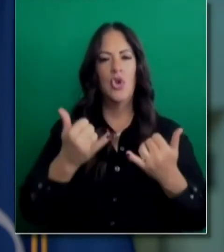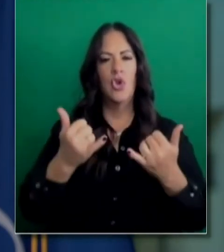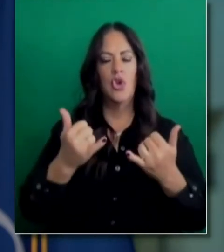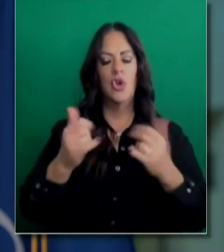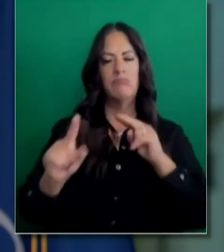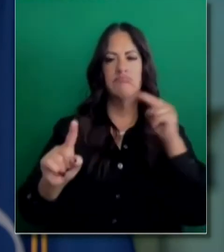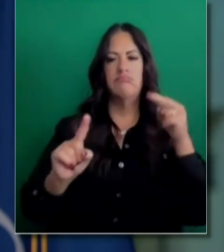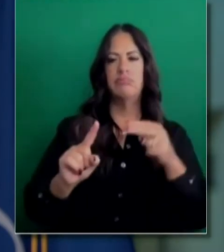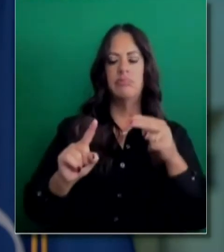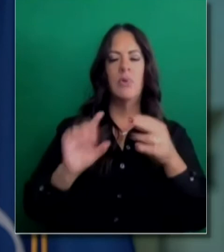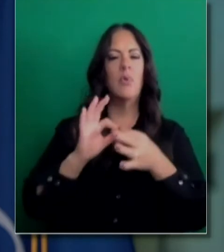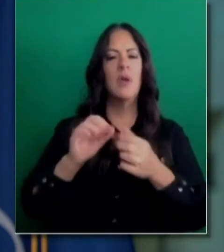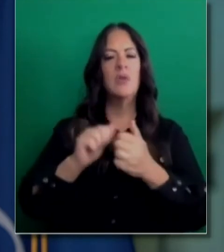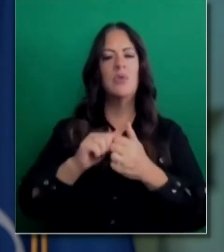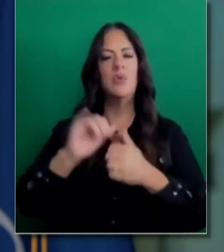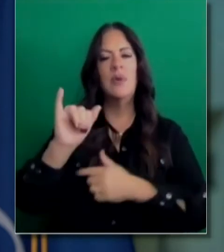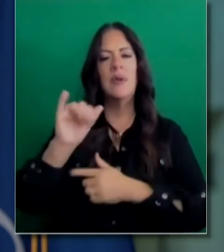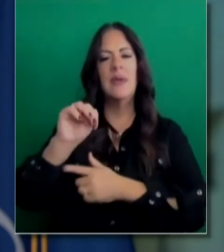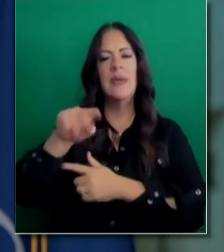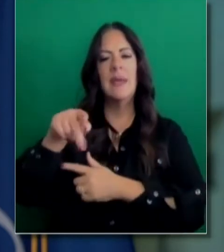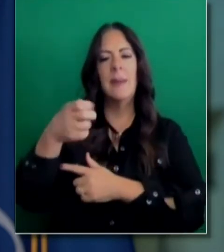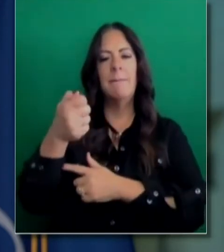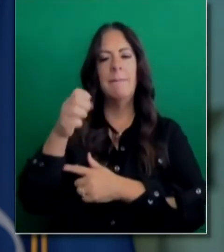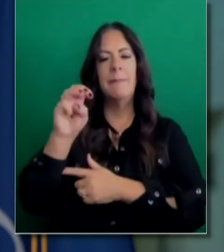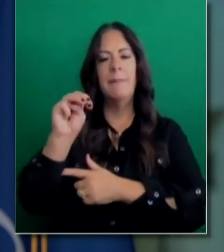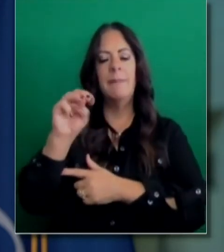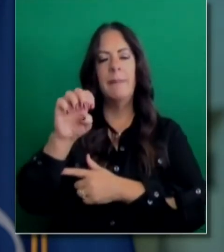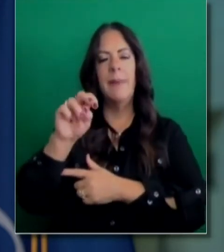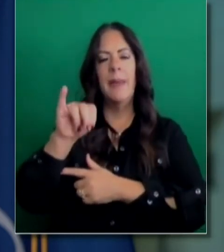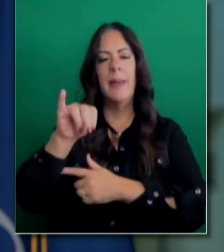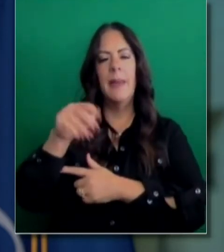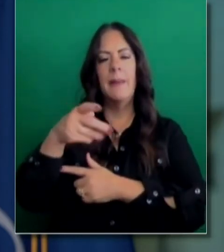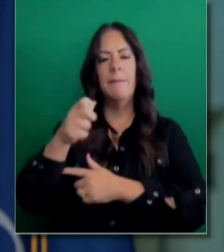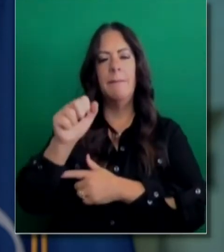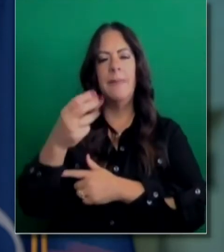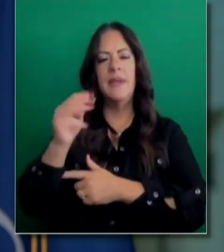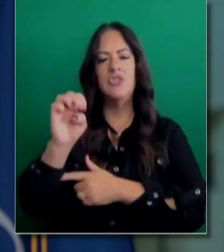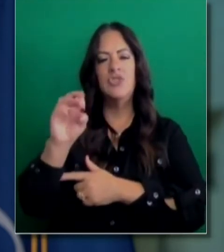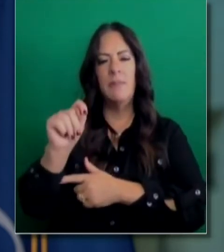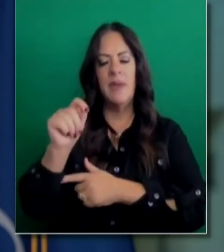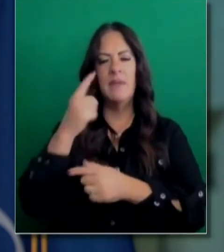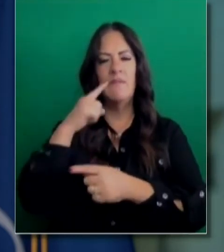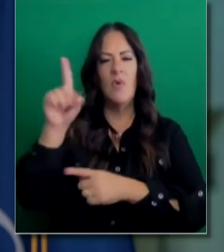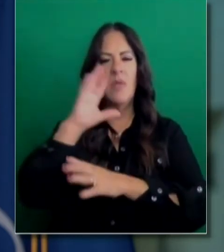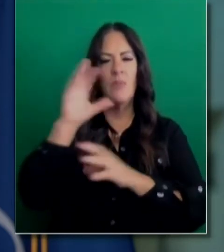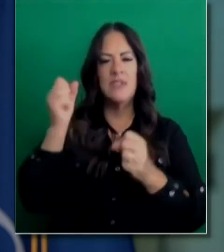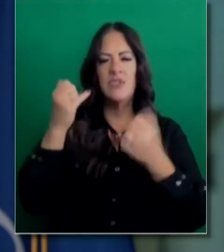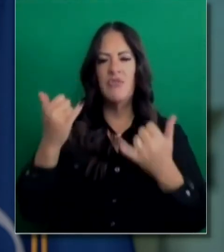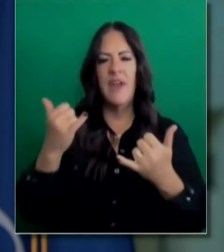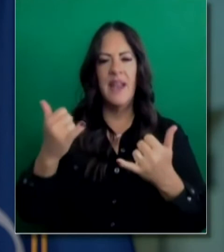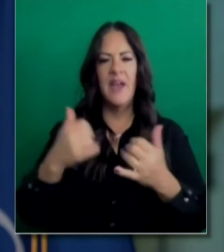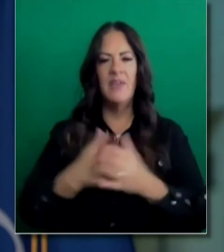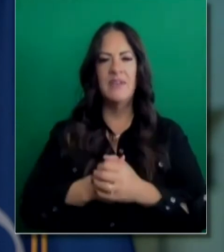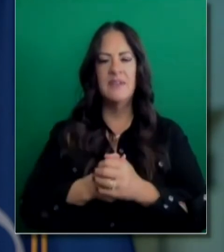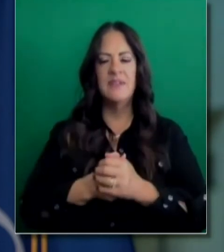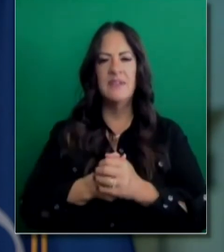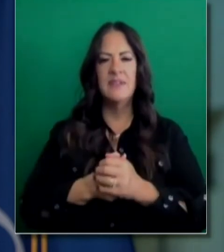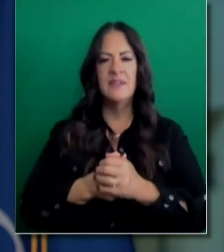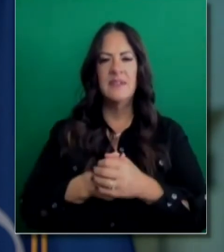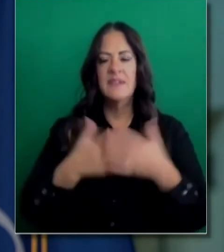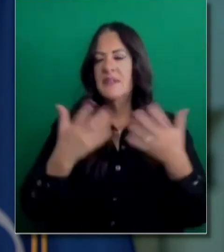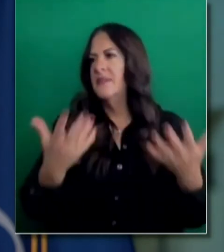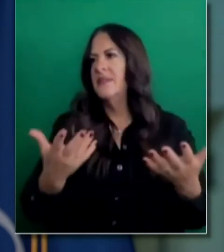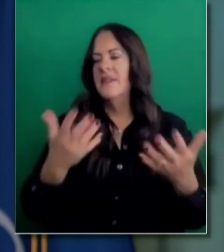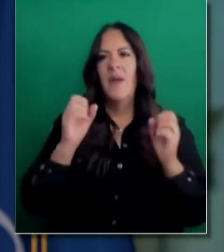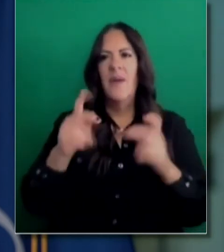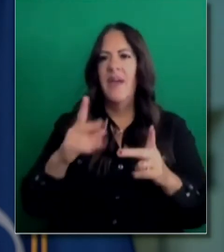or invocation of the 25th Amendment? I'm all for it, but I'm really right now, so you got it. So let me just, but I'm